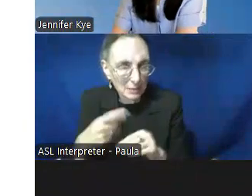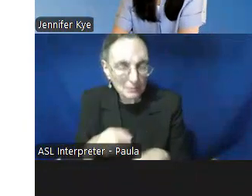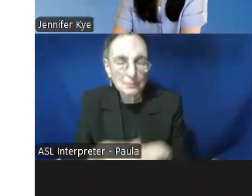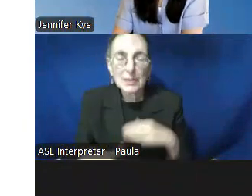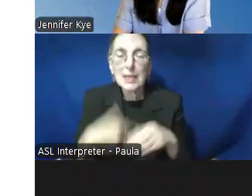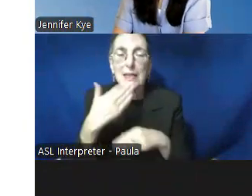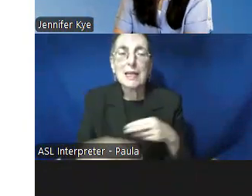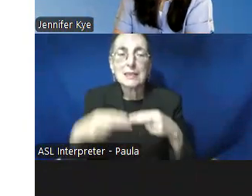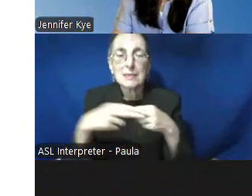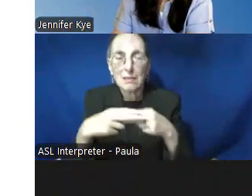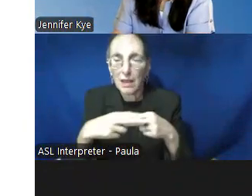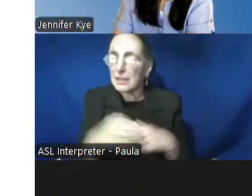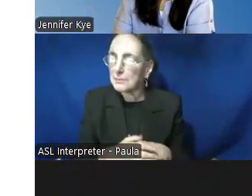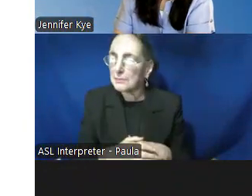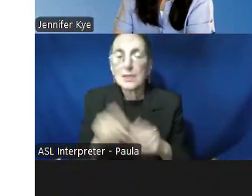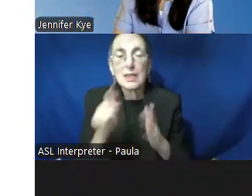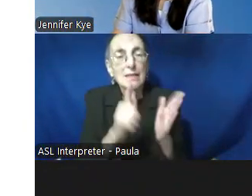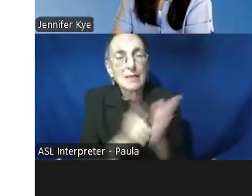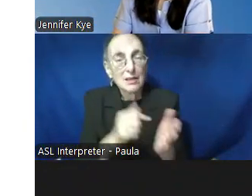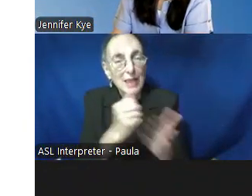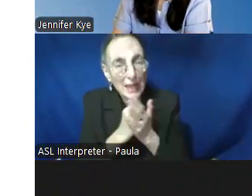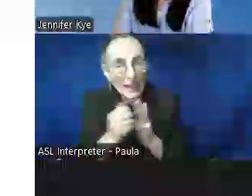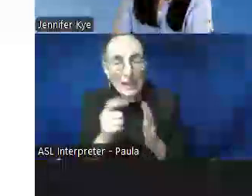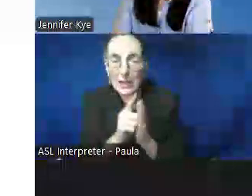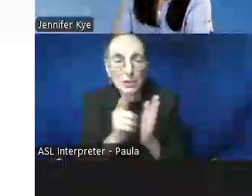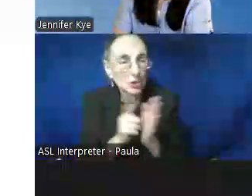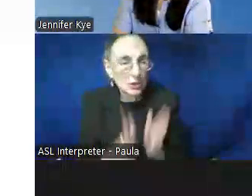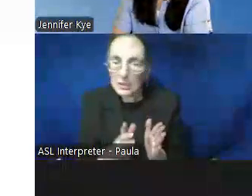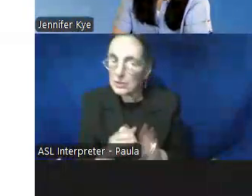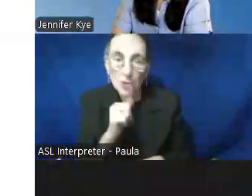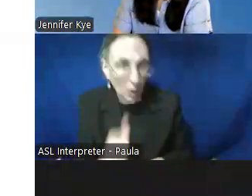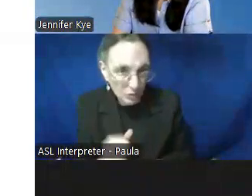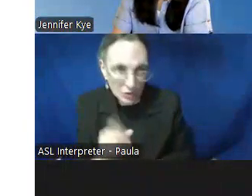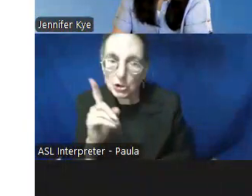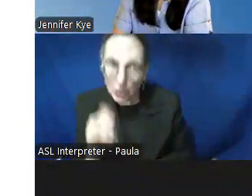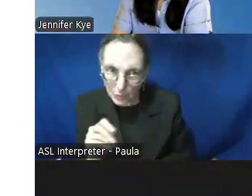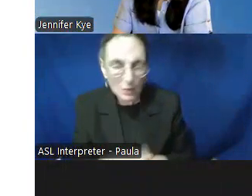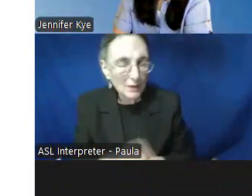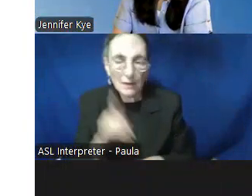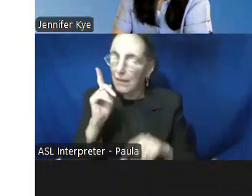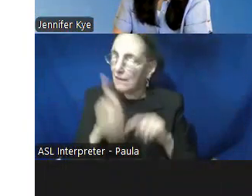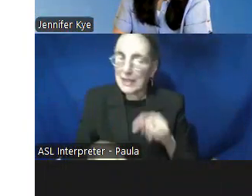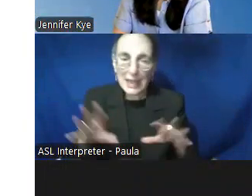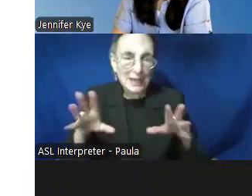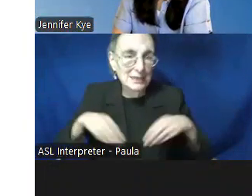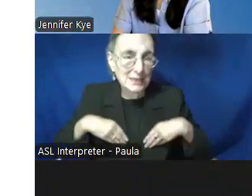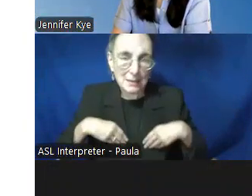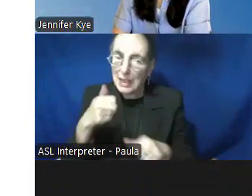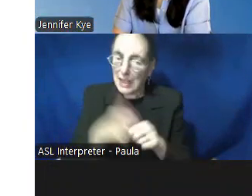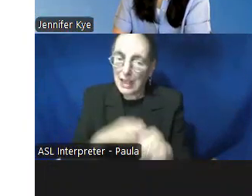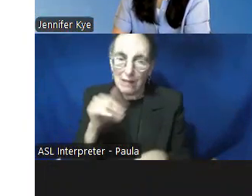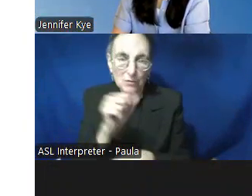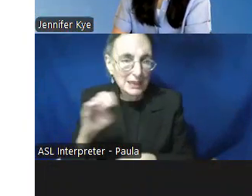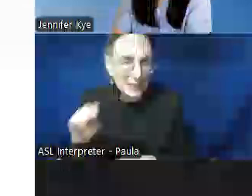So there are also some things that legal aid attorneys don't do. They cannot take every single case, even in areas with right